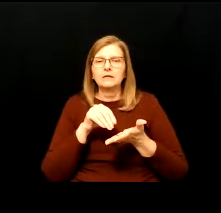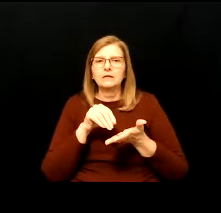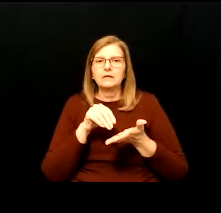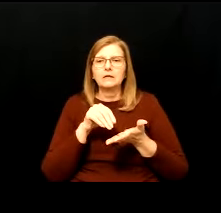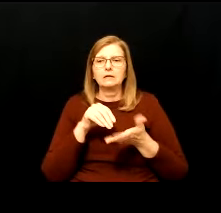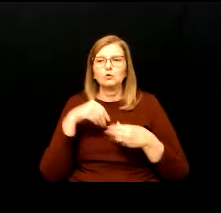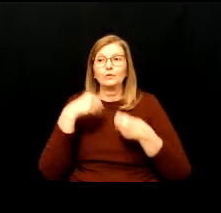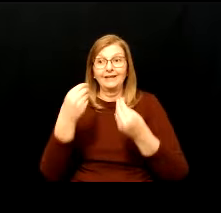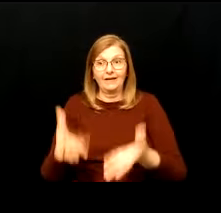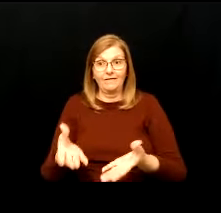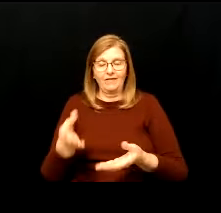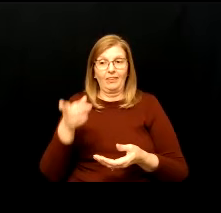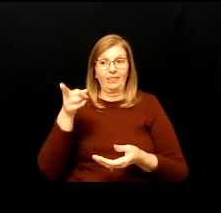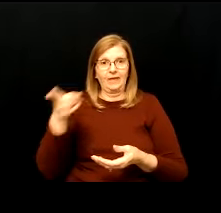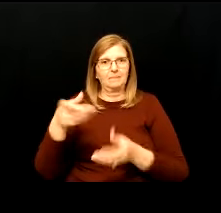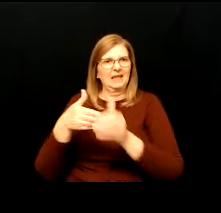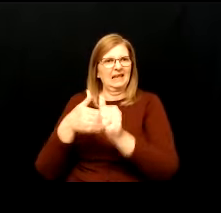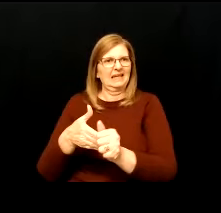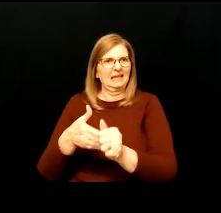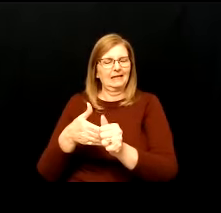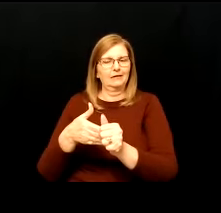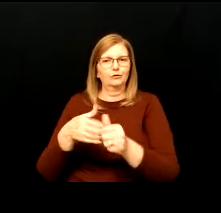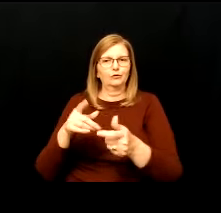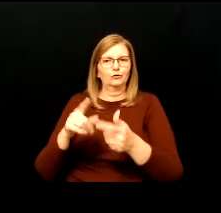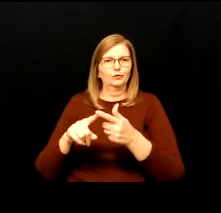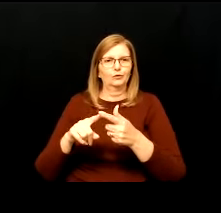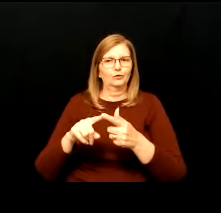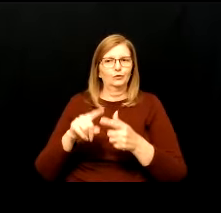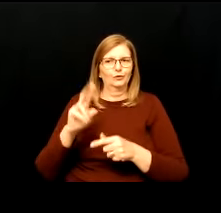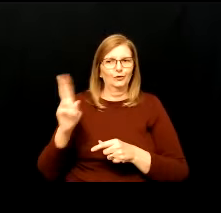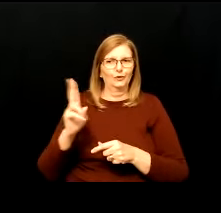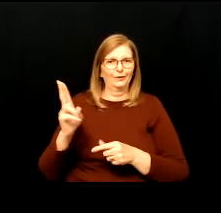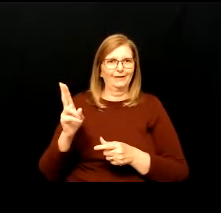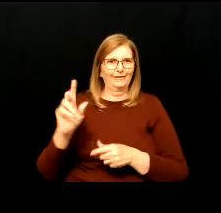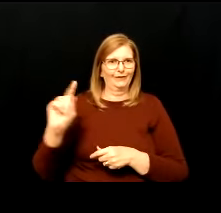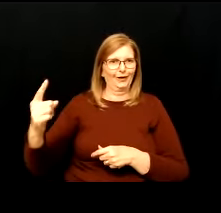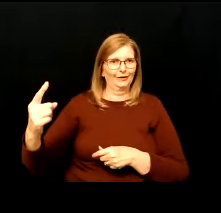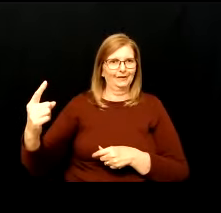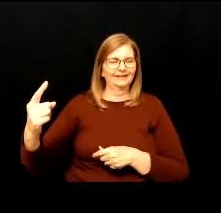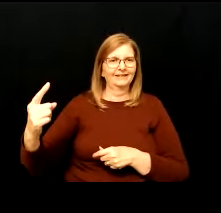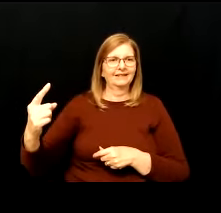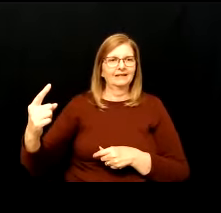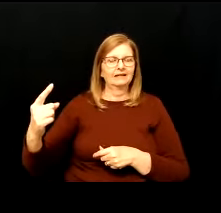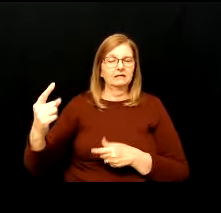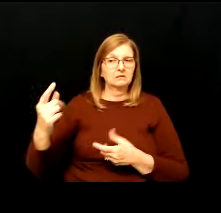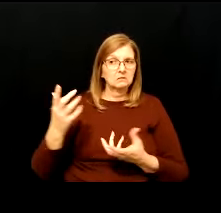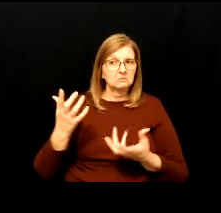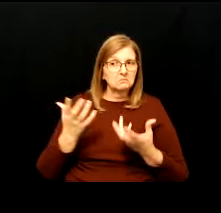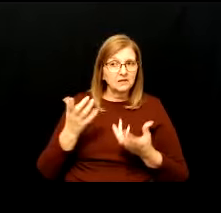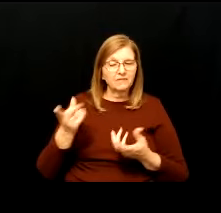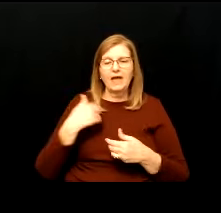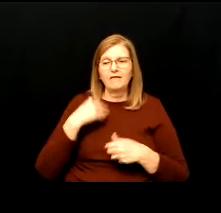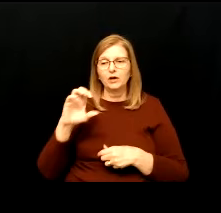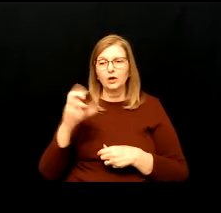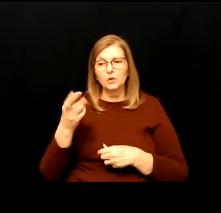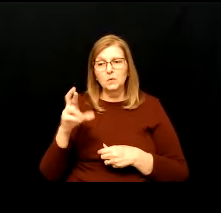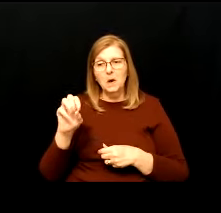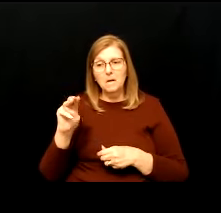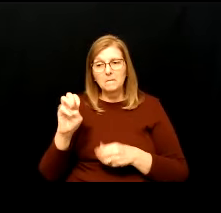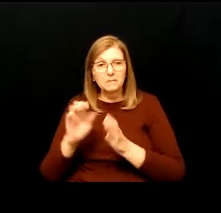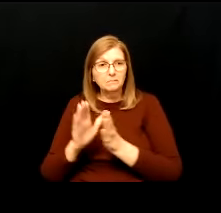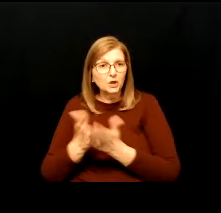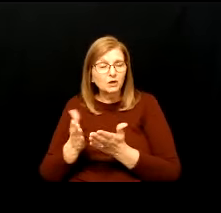give them the lead at being able to use the cursor and be able to use, whether they have a Chromebook